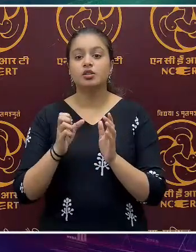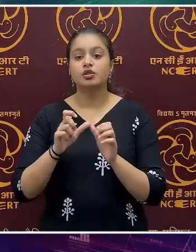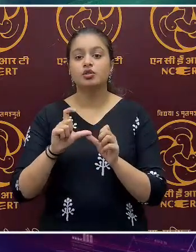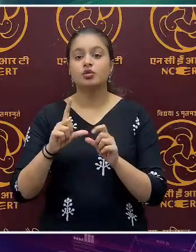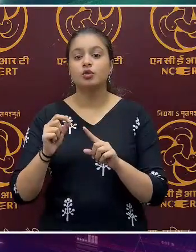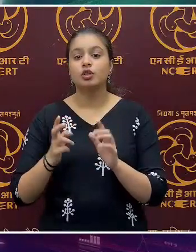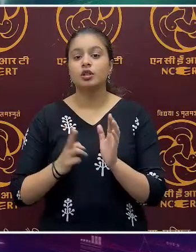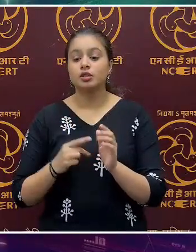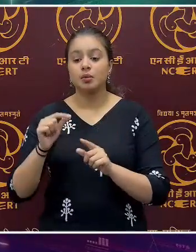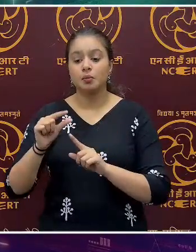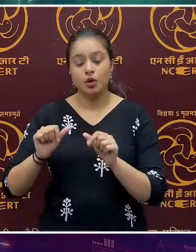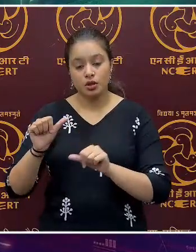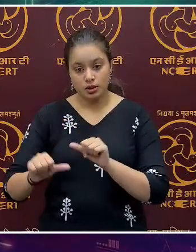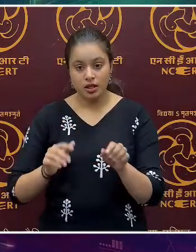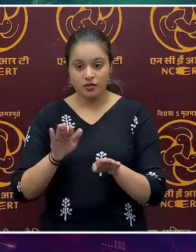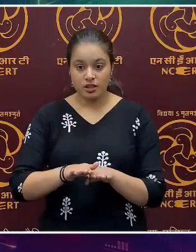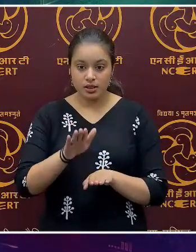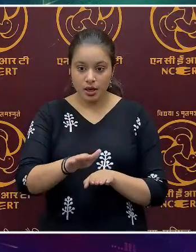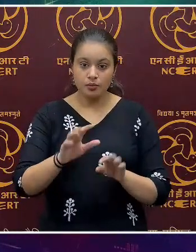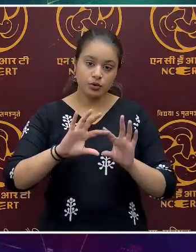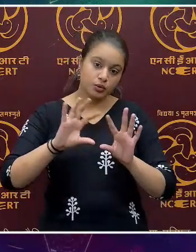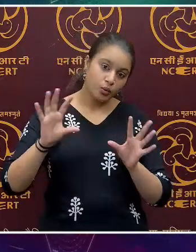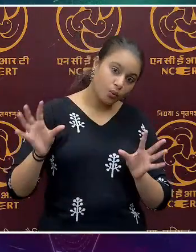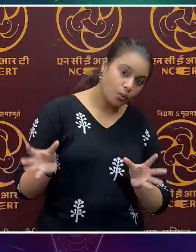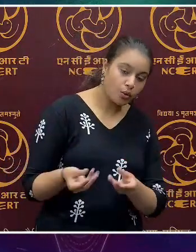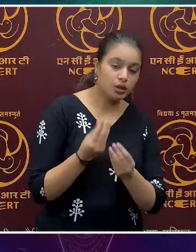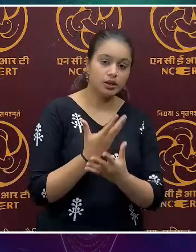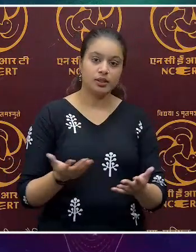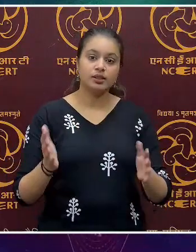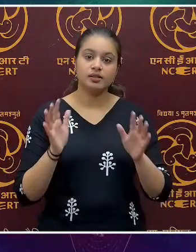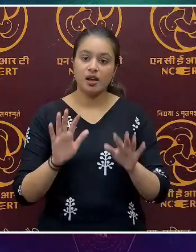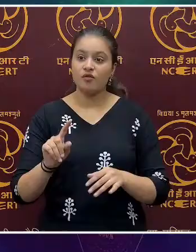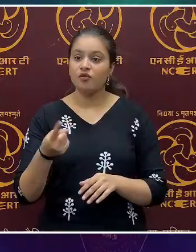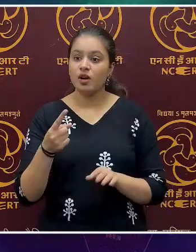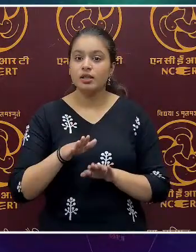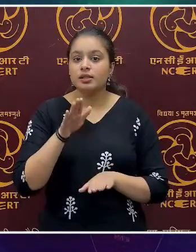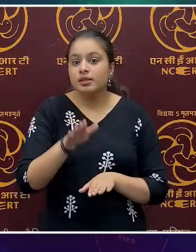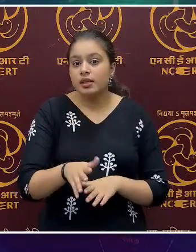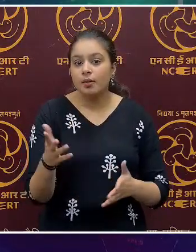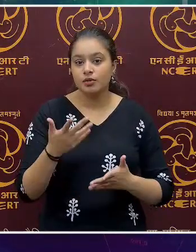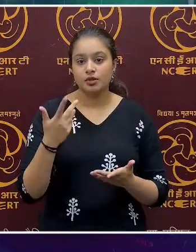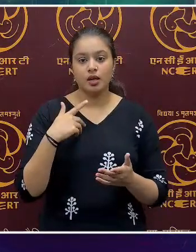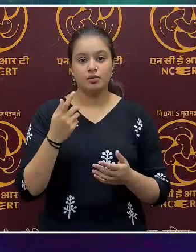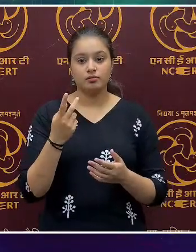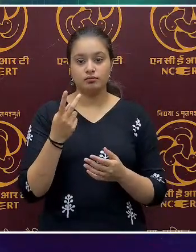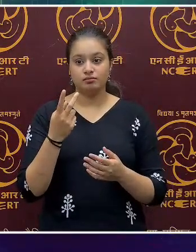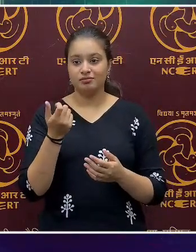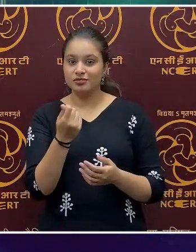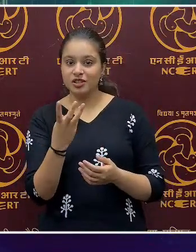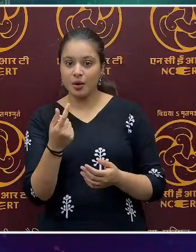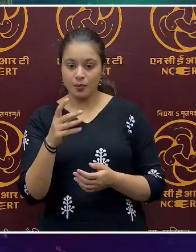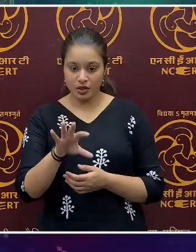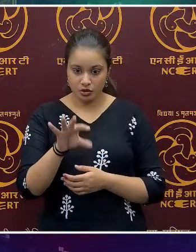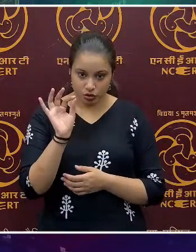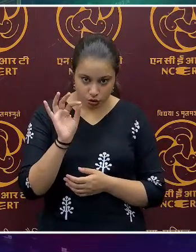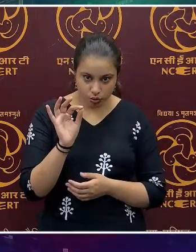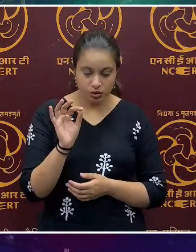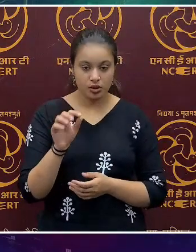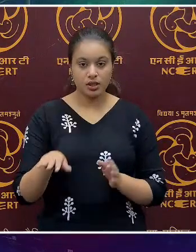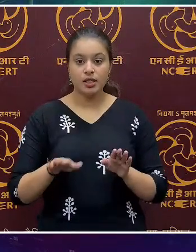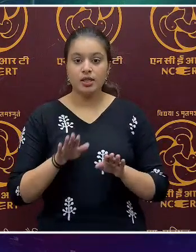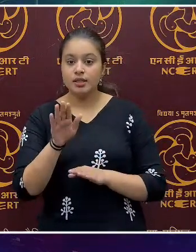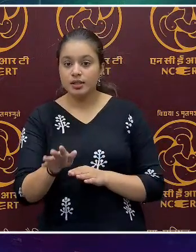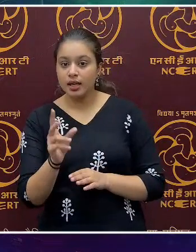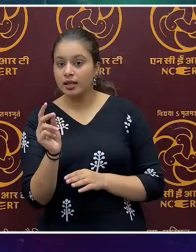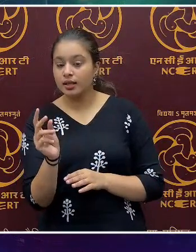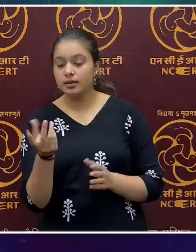you can see the step by steps, all things are written. Like first step is like select the variable to be tracked from the drop down list. The second step is